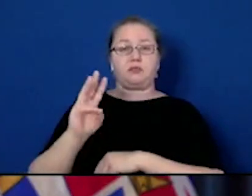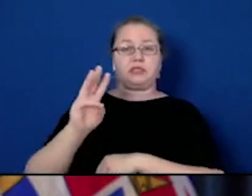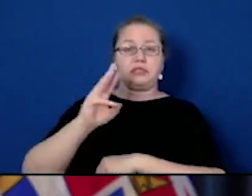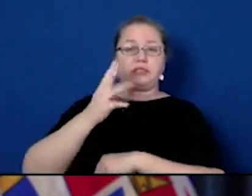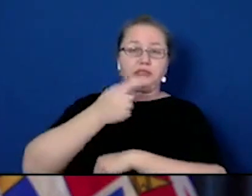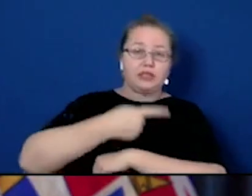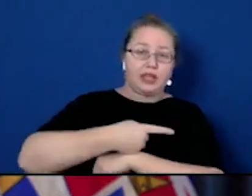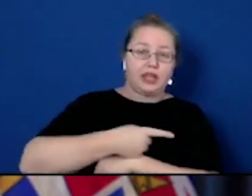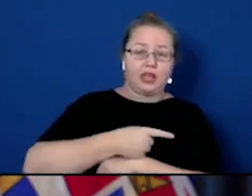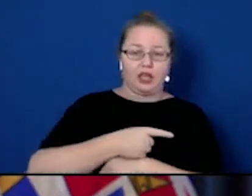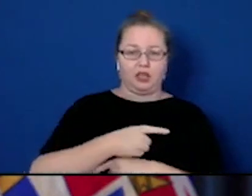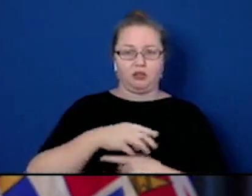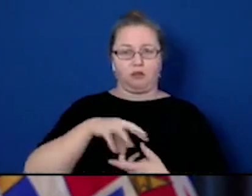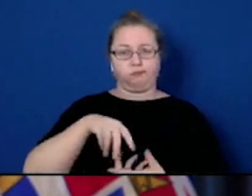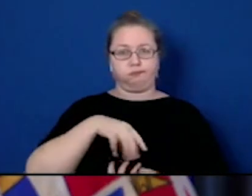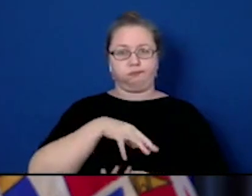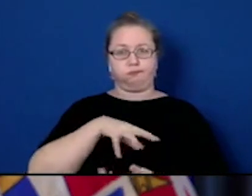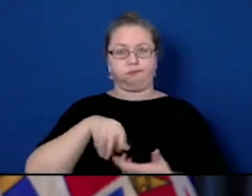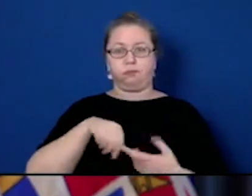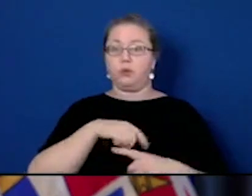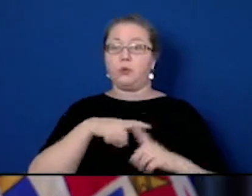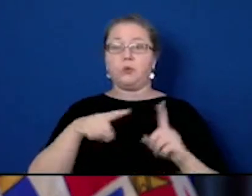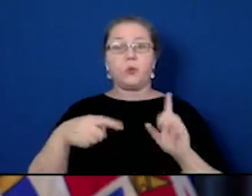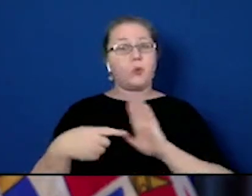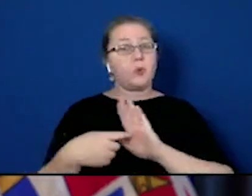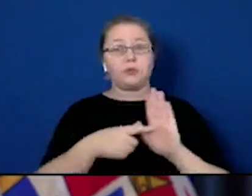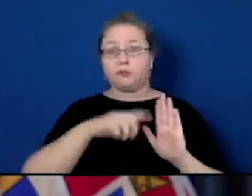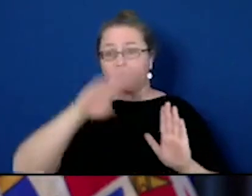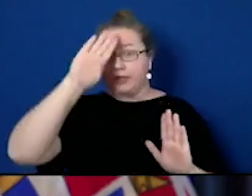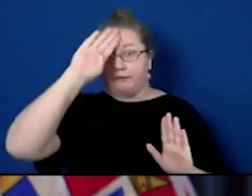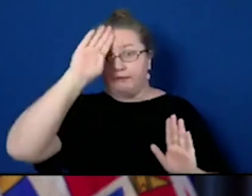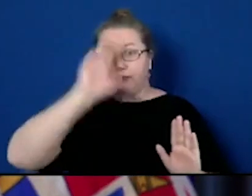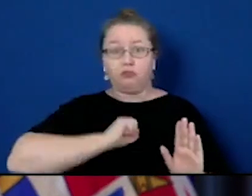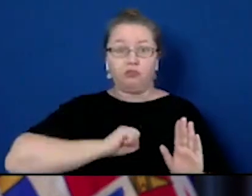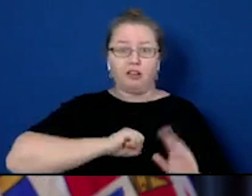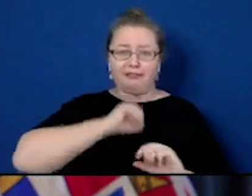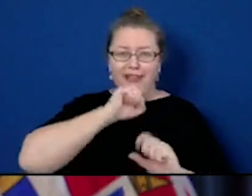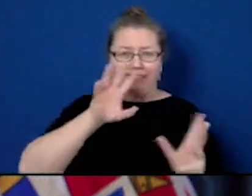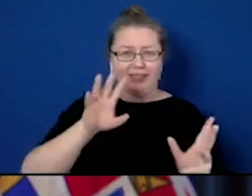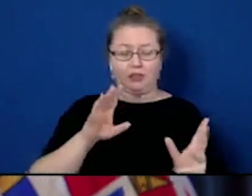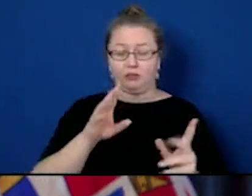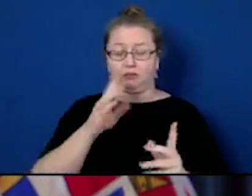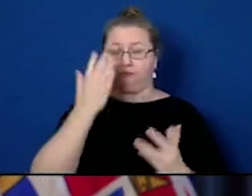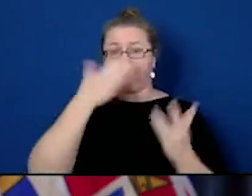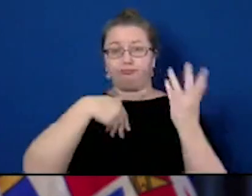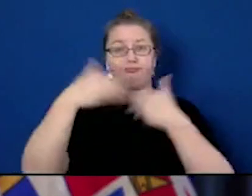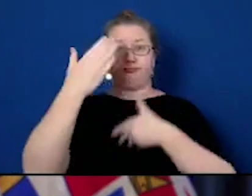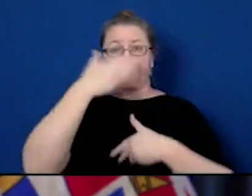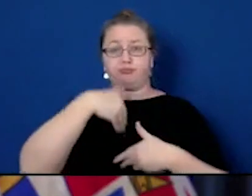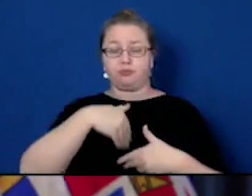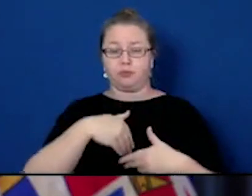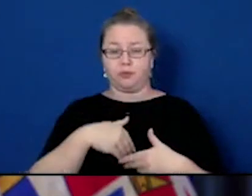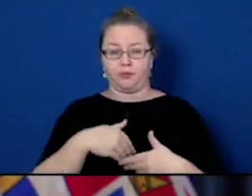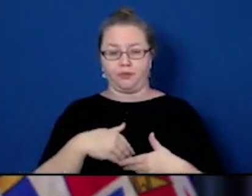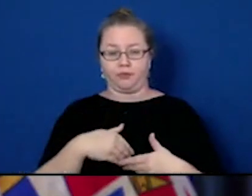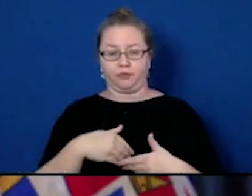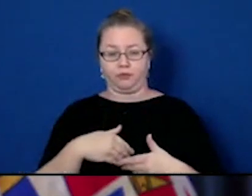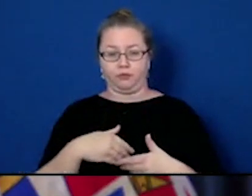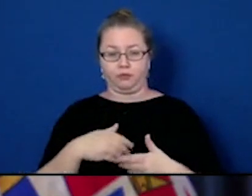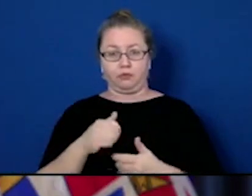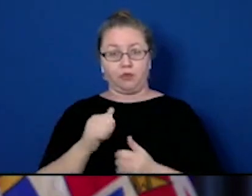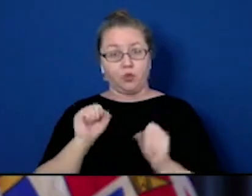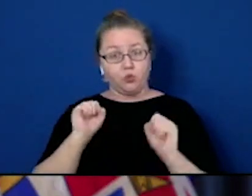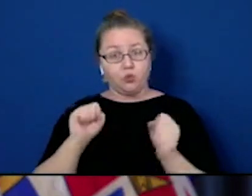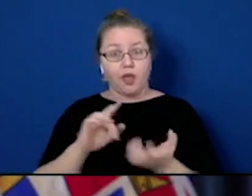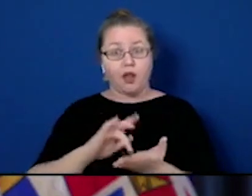of harm's way, essentially, and monitor them. We don't have any drugs right now or medications that help us stop you from